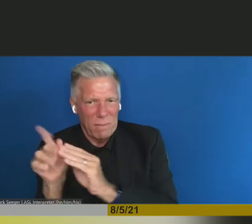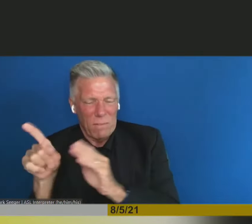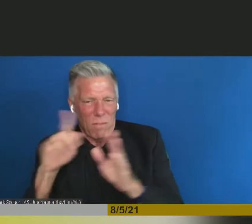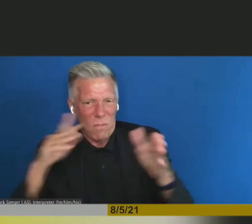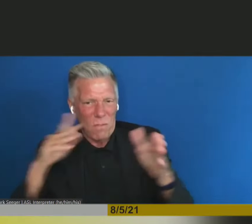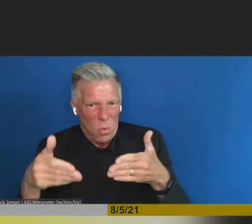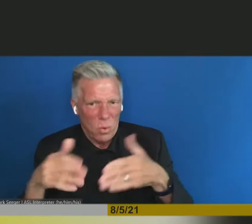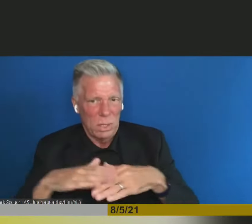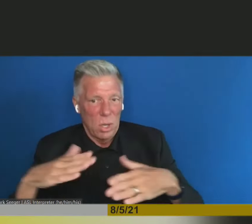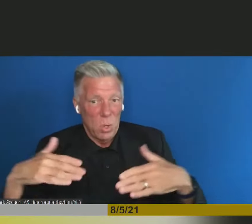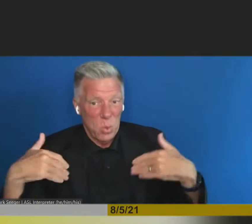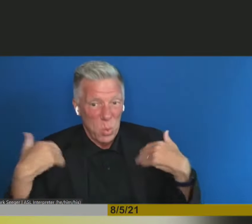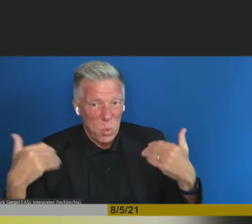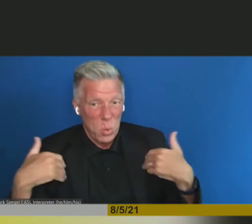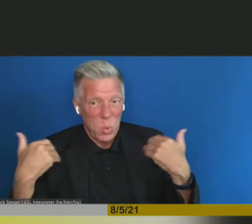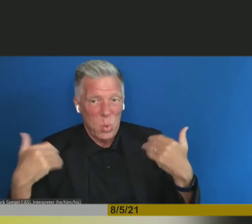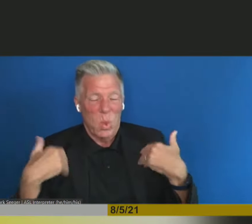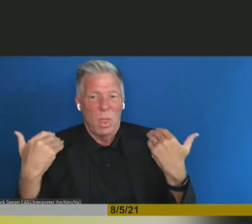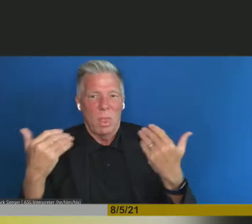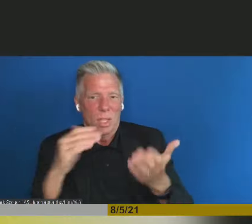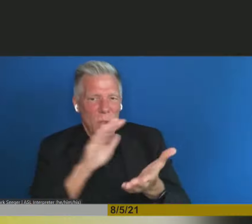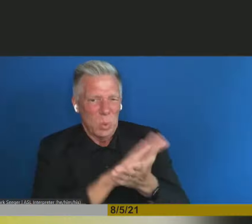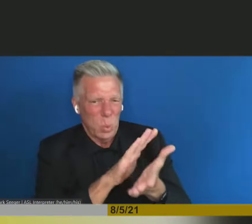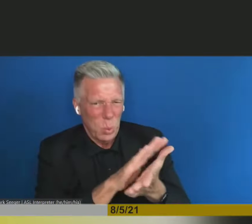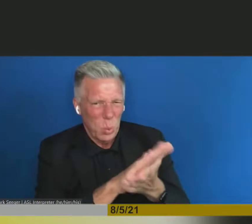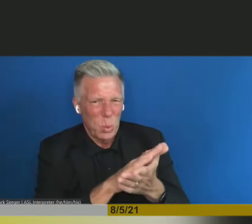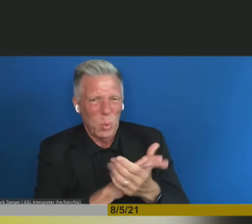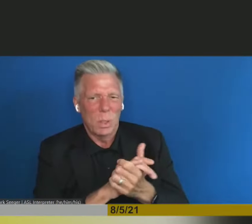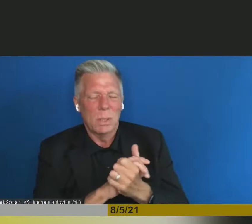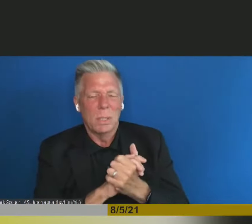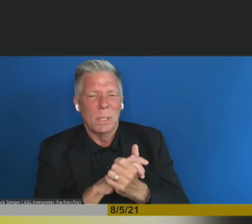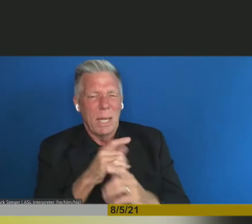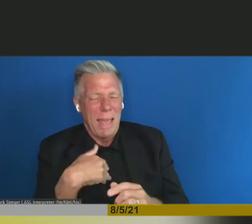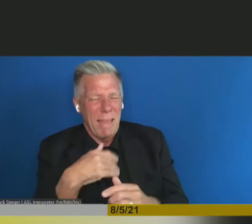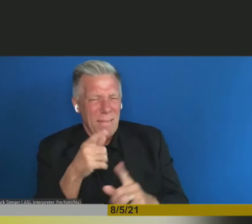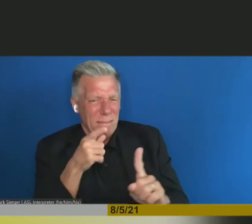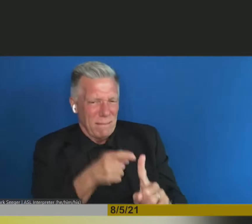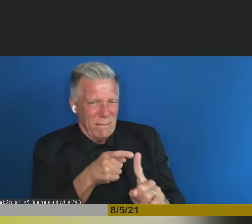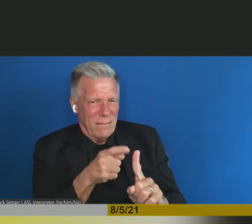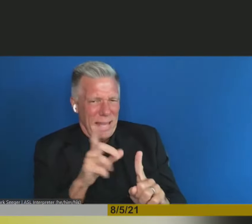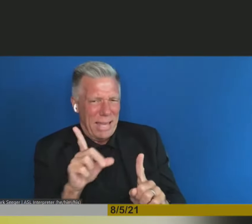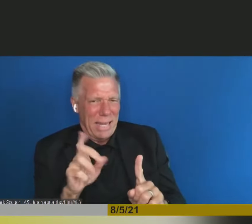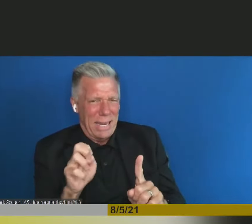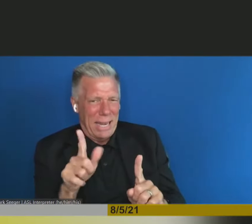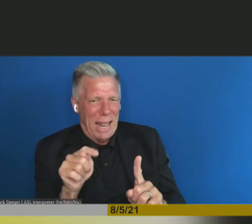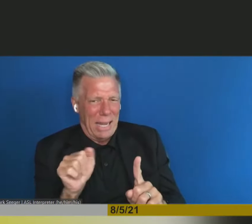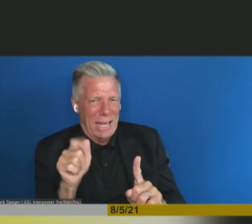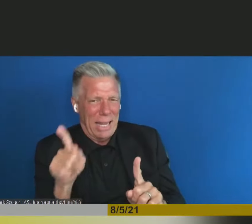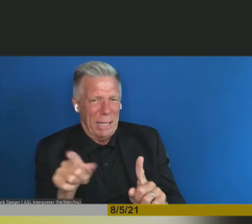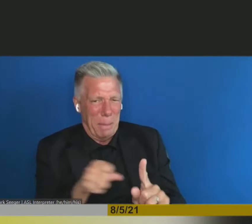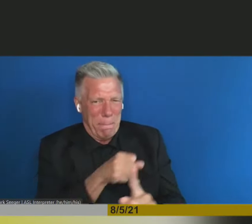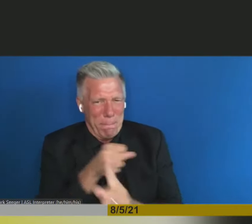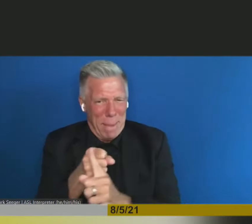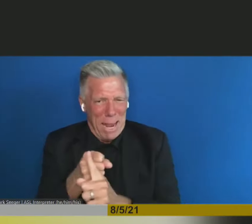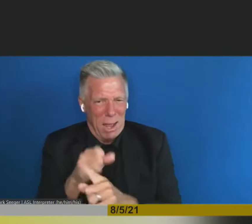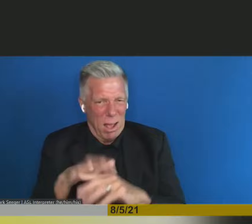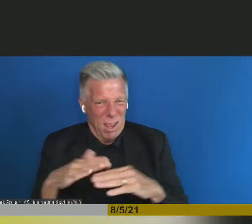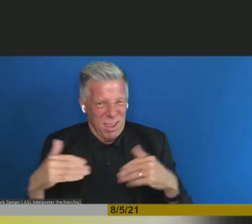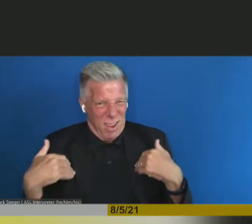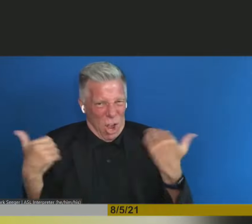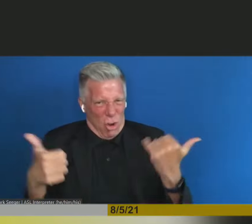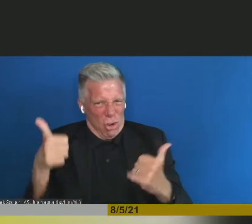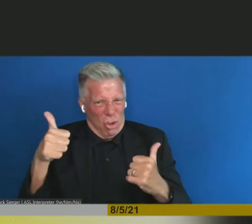couple questions here in terms of the Delta variant specifically and its impact on younger children, like 3 to 5 year